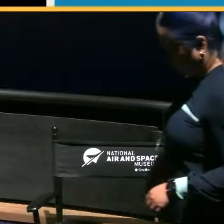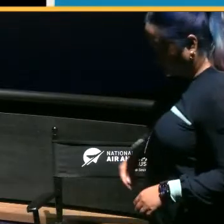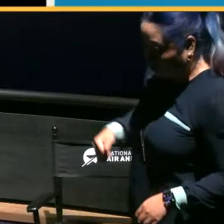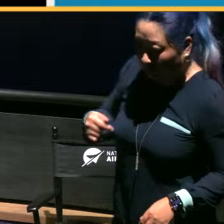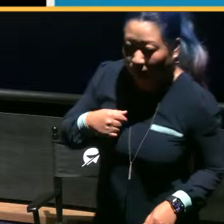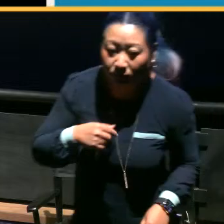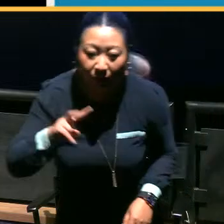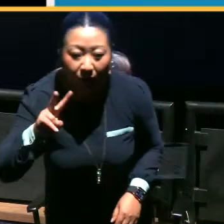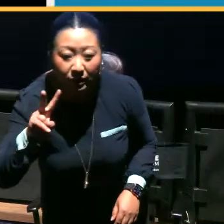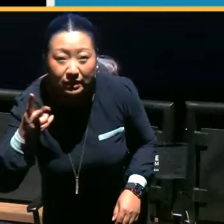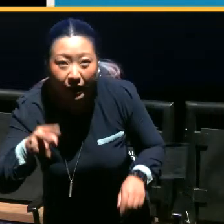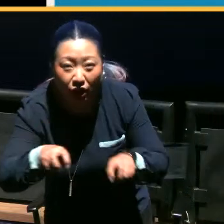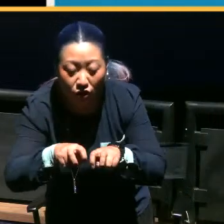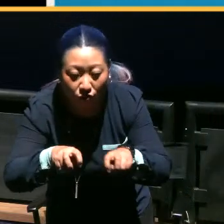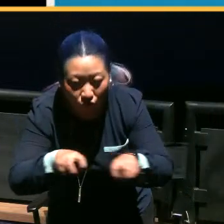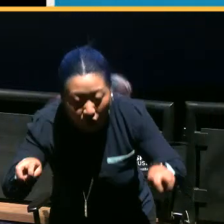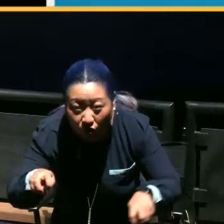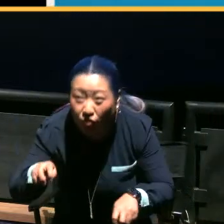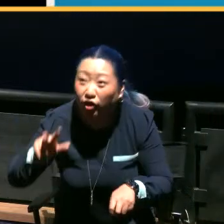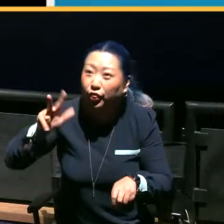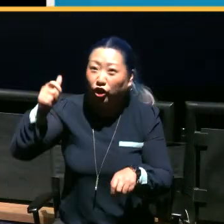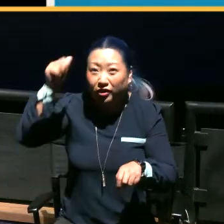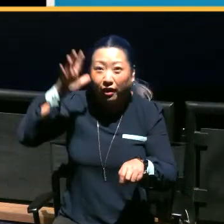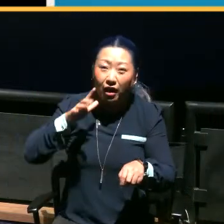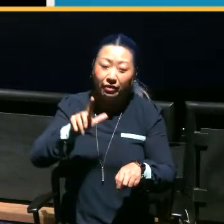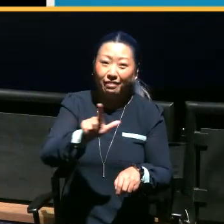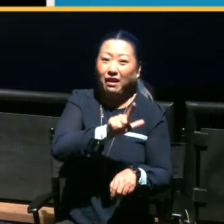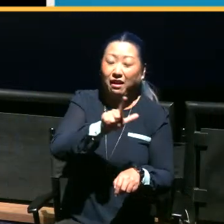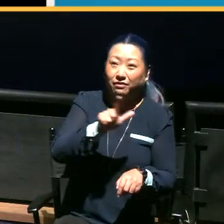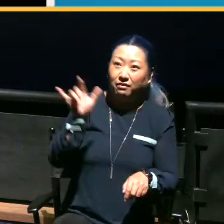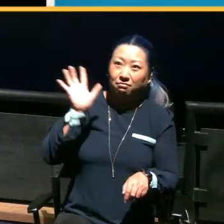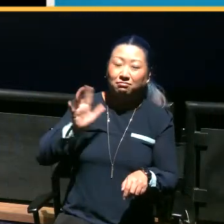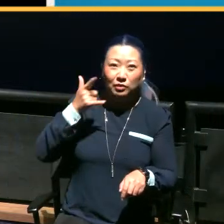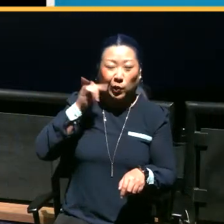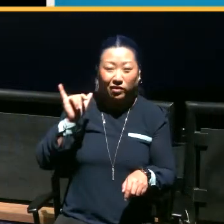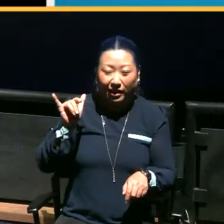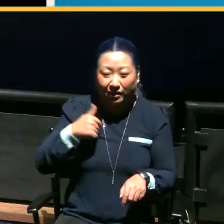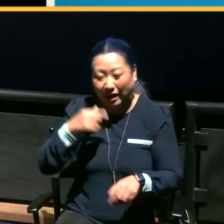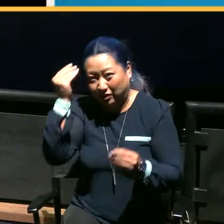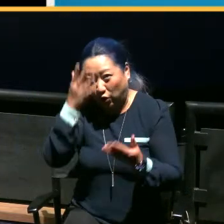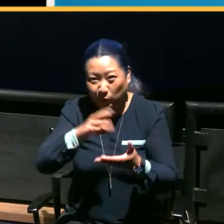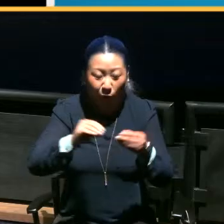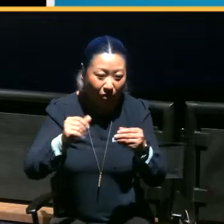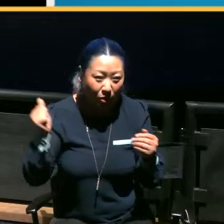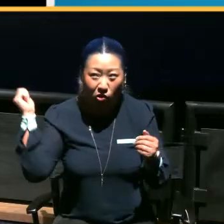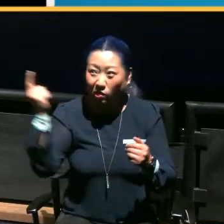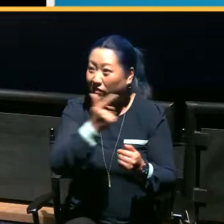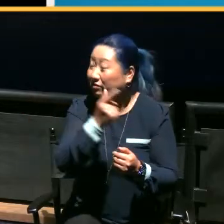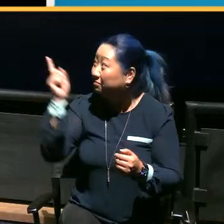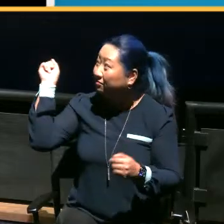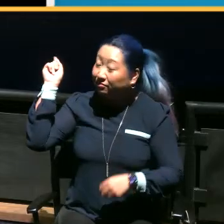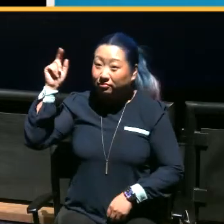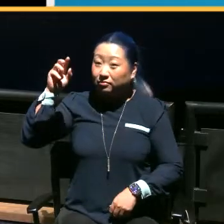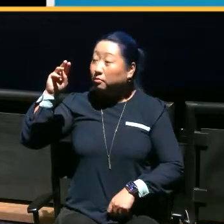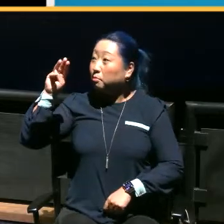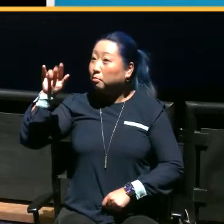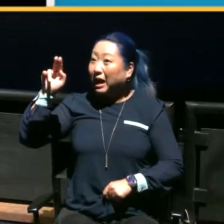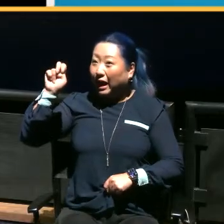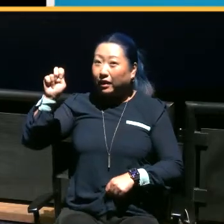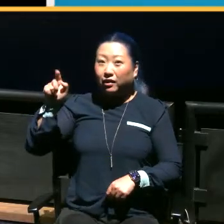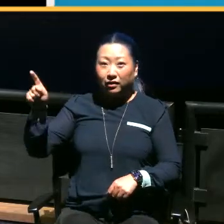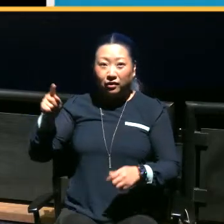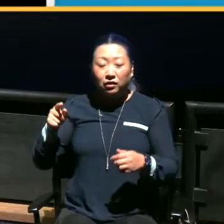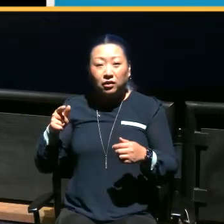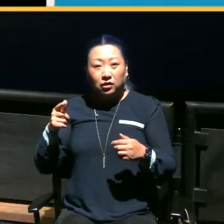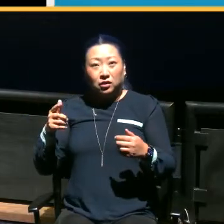left, that's me. That's what I looked like back then, right there. So I could tell you stories about all these people. This guy right here, Mike Fink, Spanky's